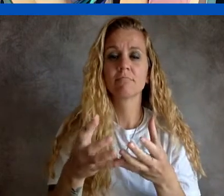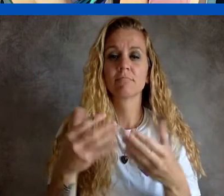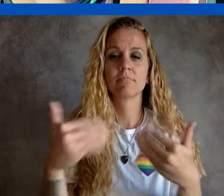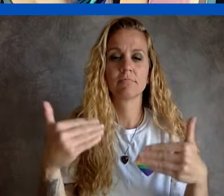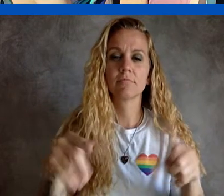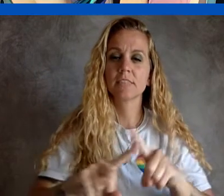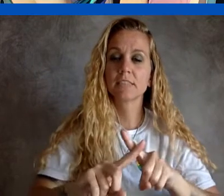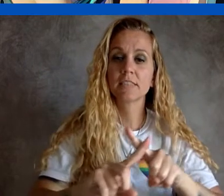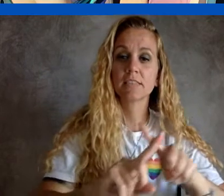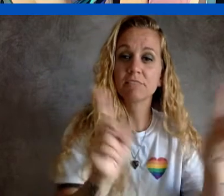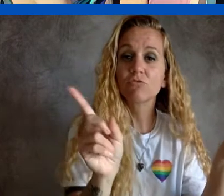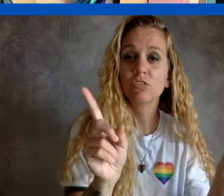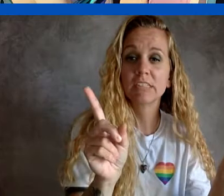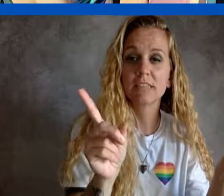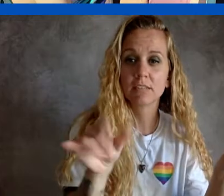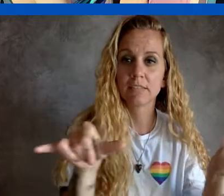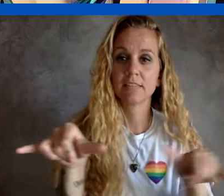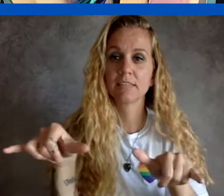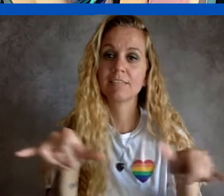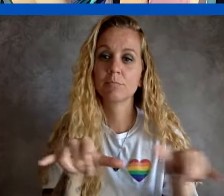makes us